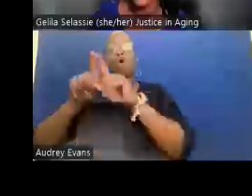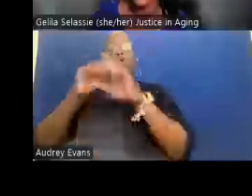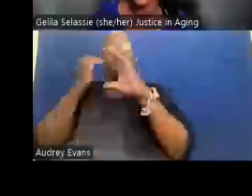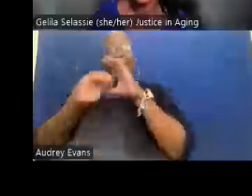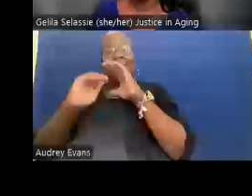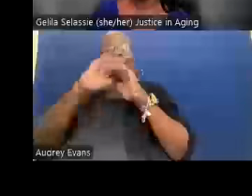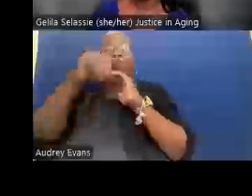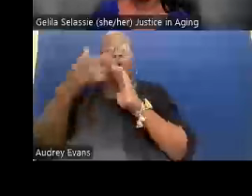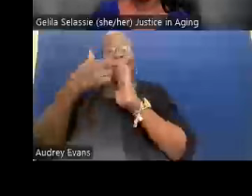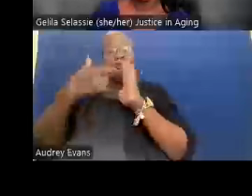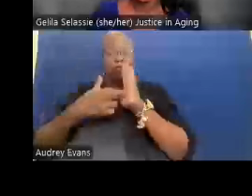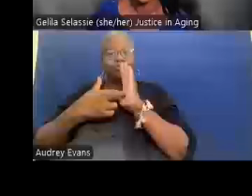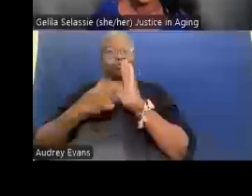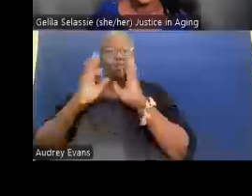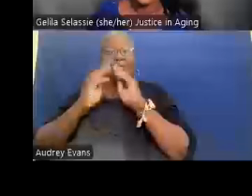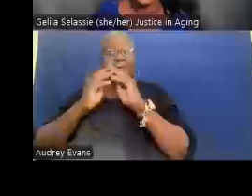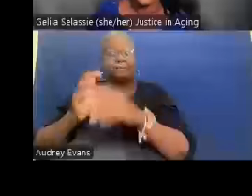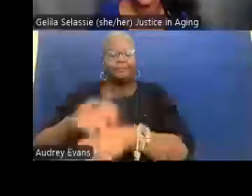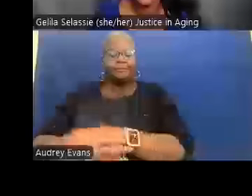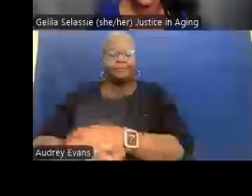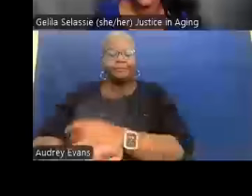all registrants.